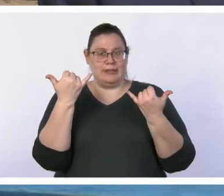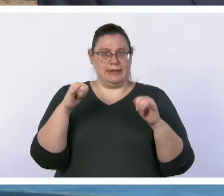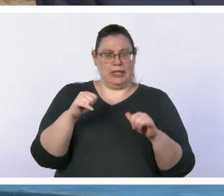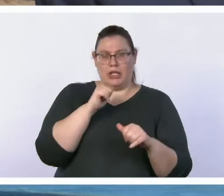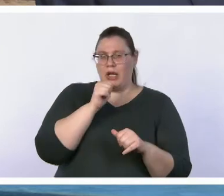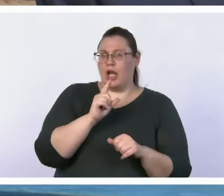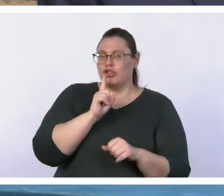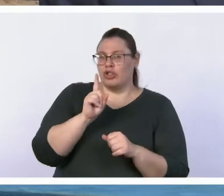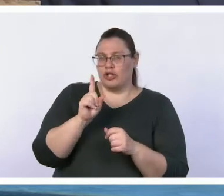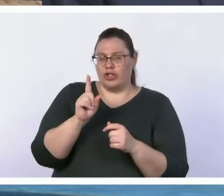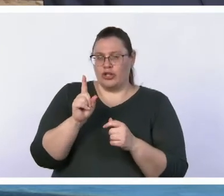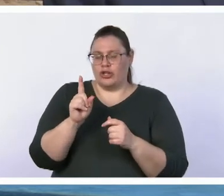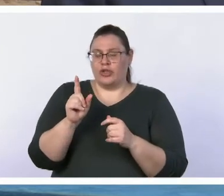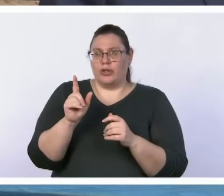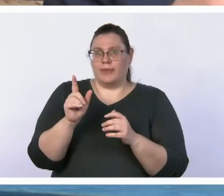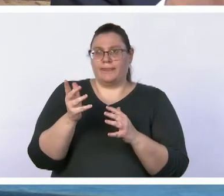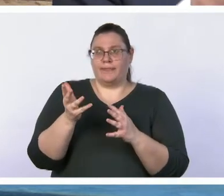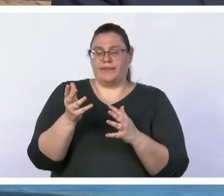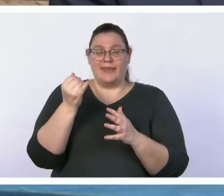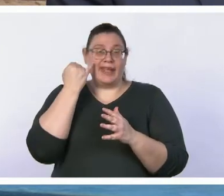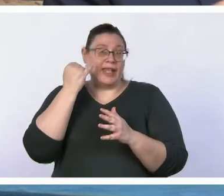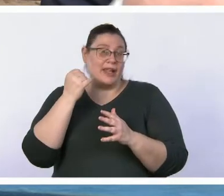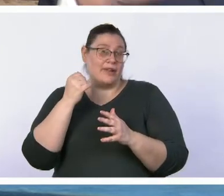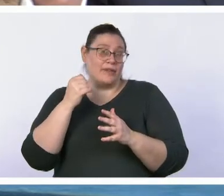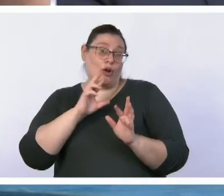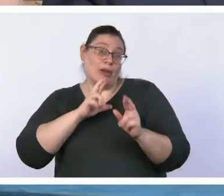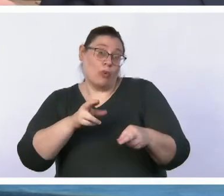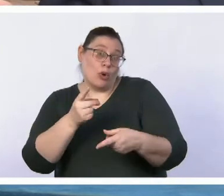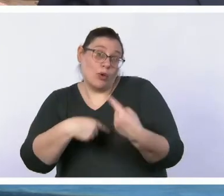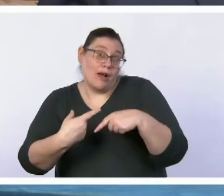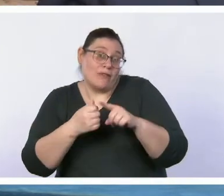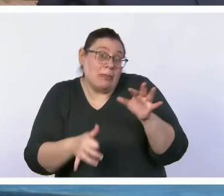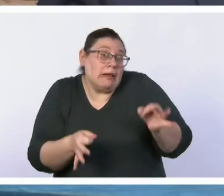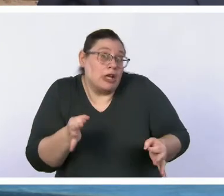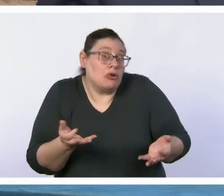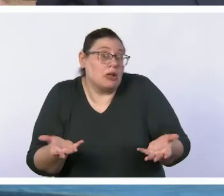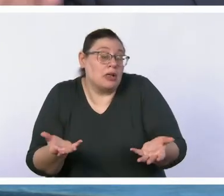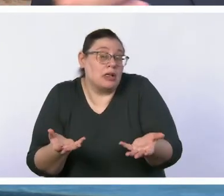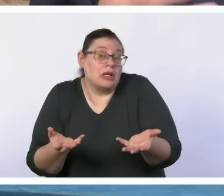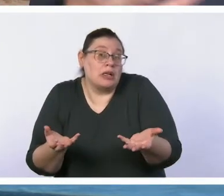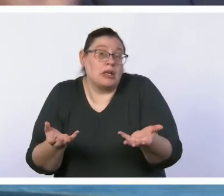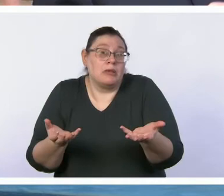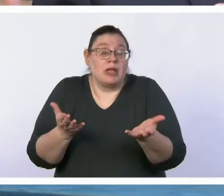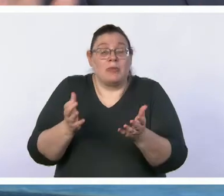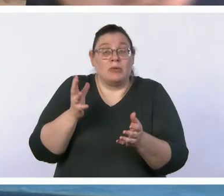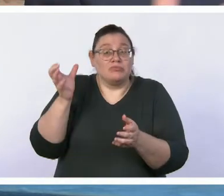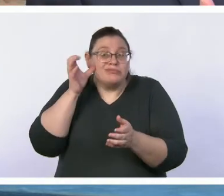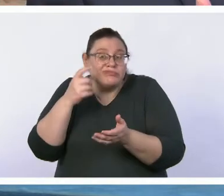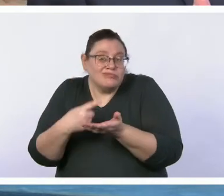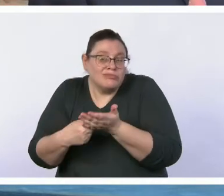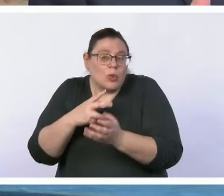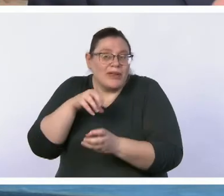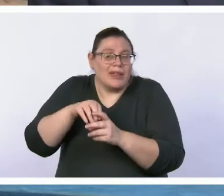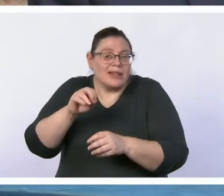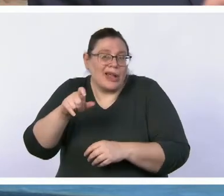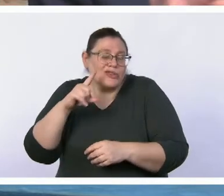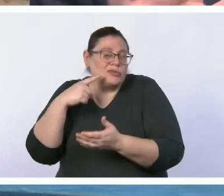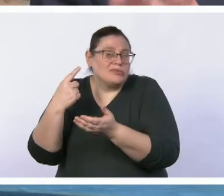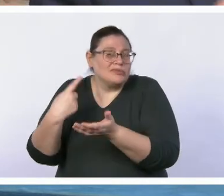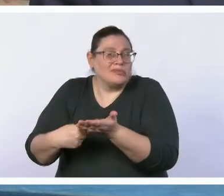whether or not there will be a report out of that hearing that gets heard in the council, whether the council will take up the full